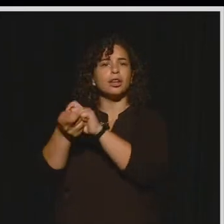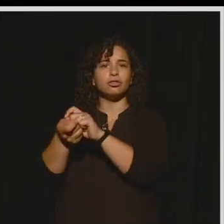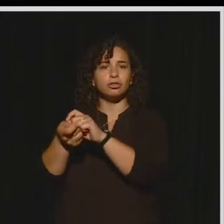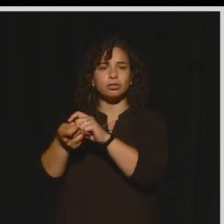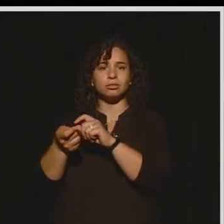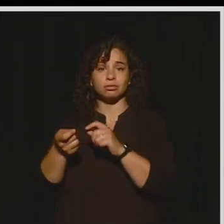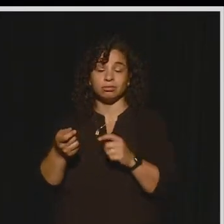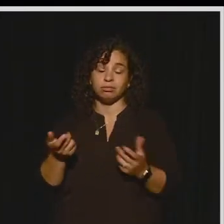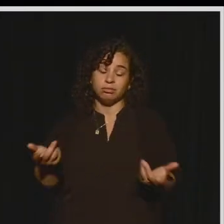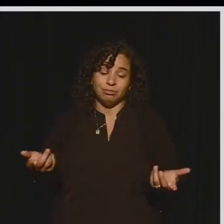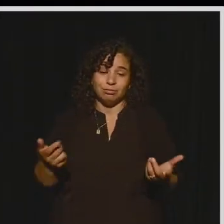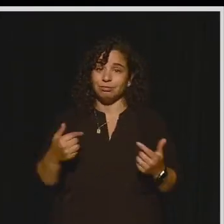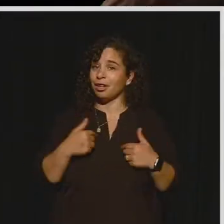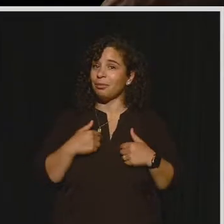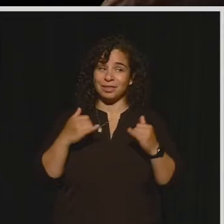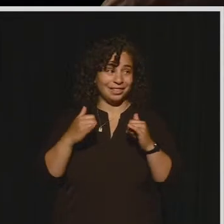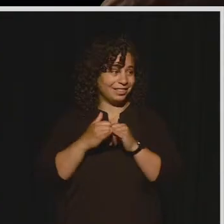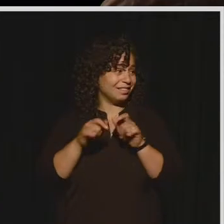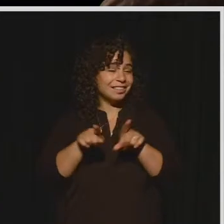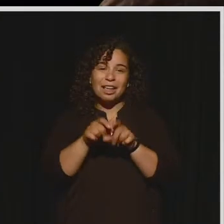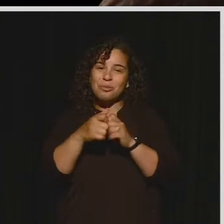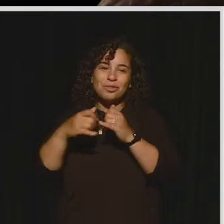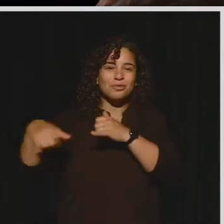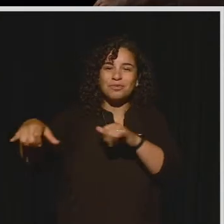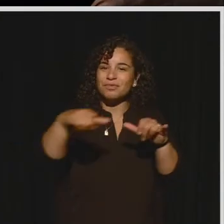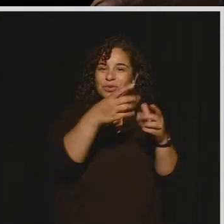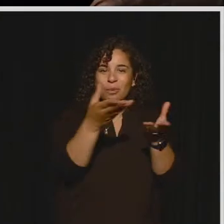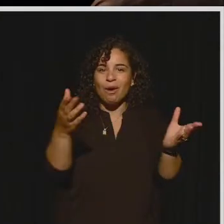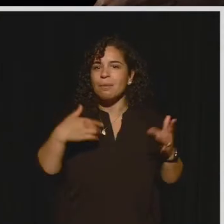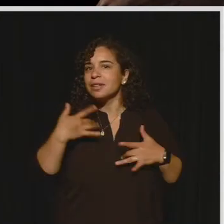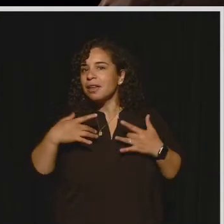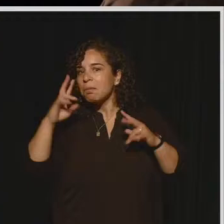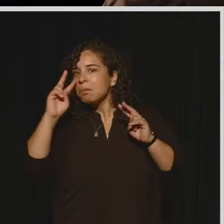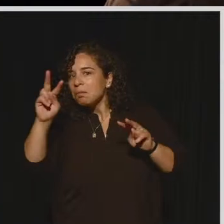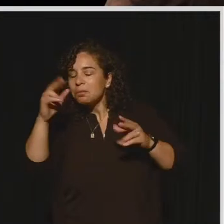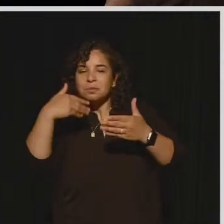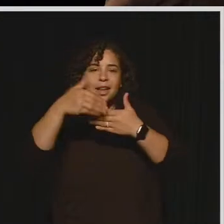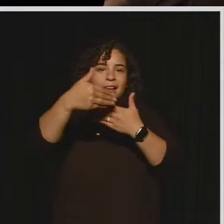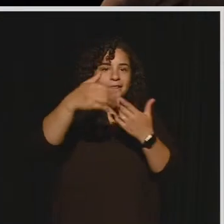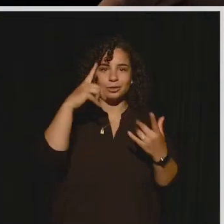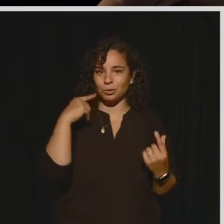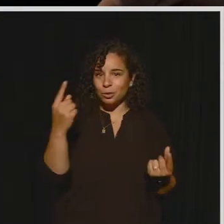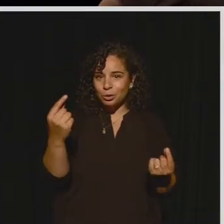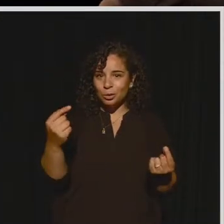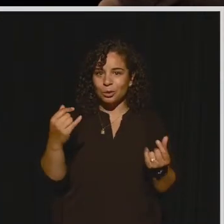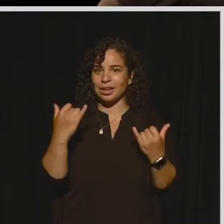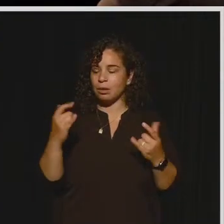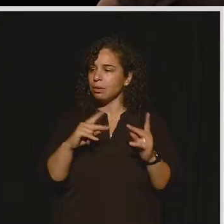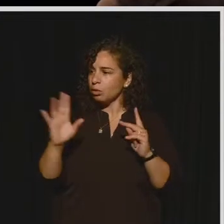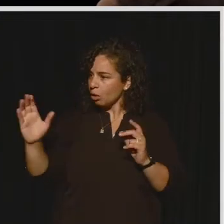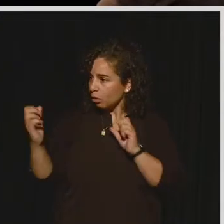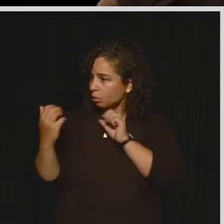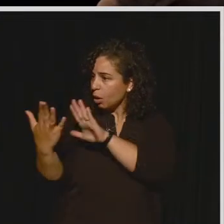I'm like everybody else. I'm excited about what's coming down the pike and how people are approaching things now.